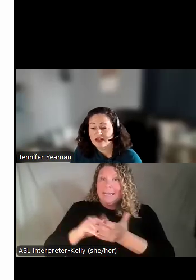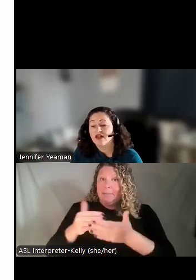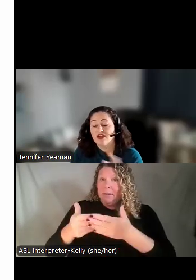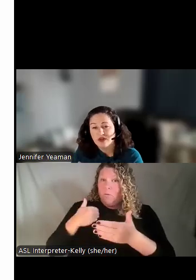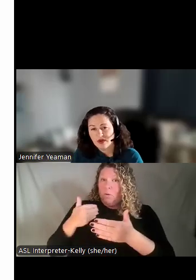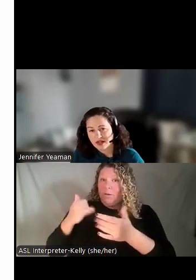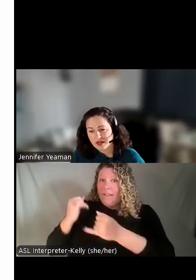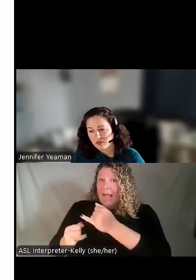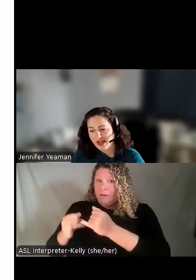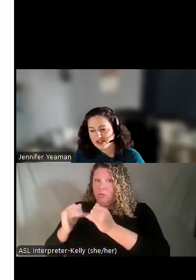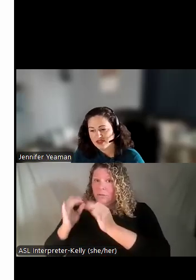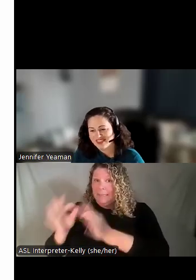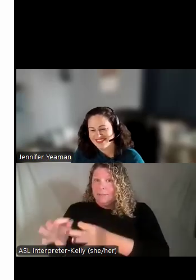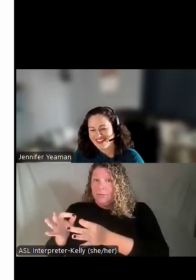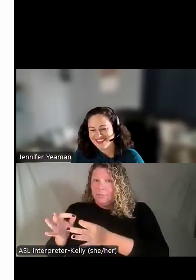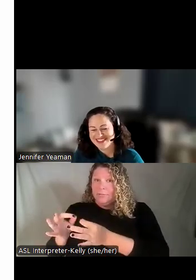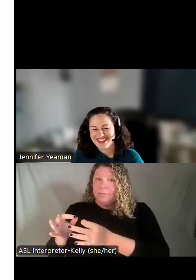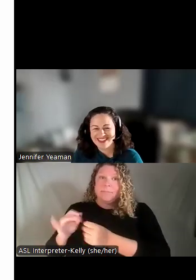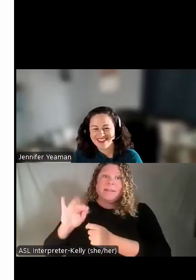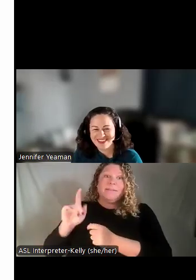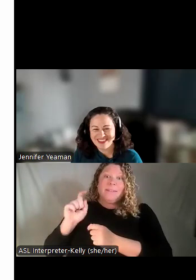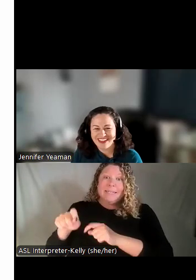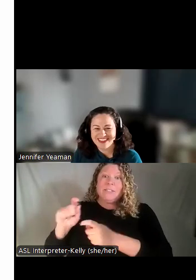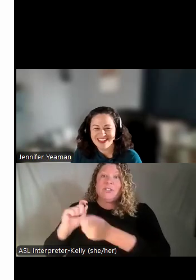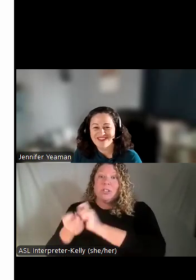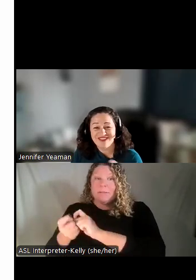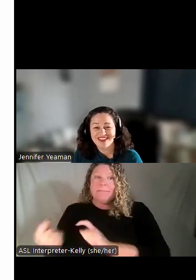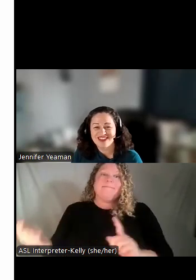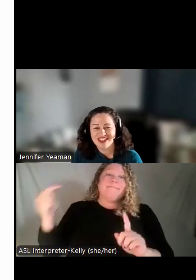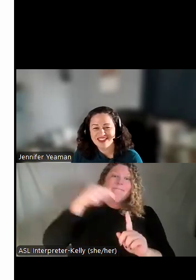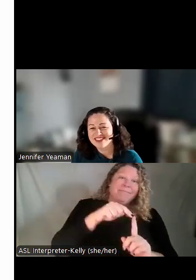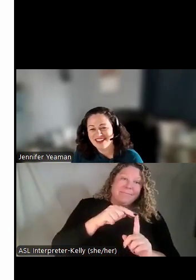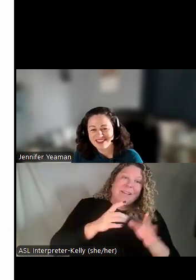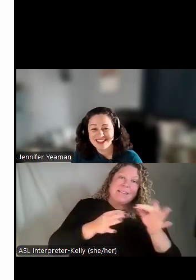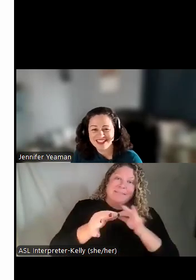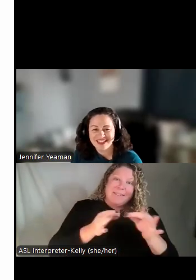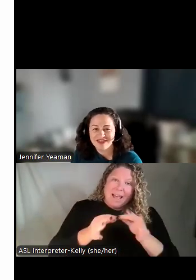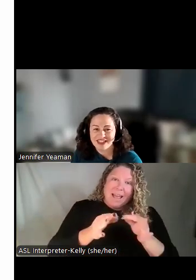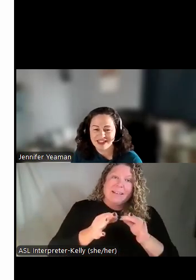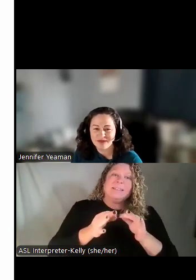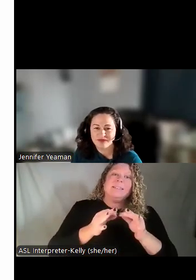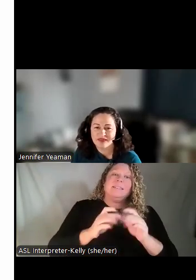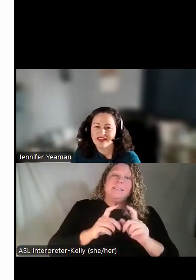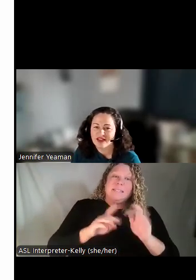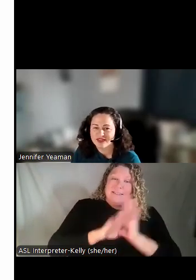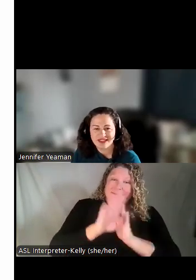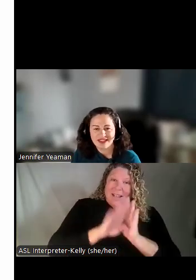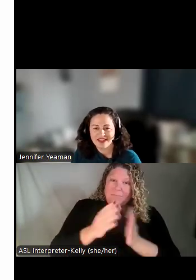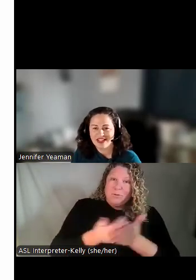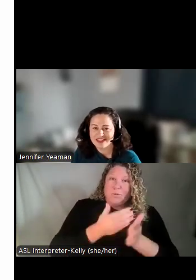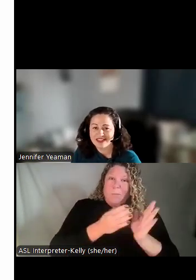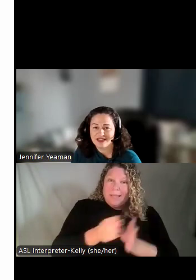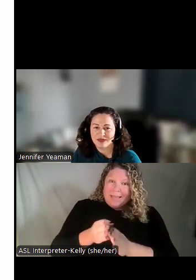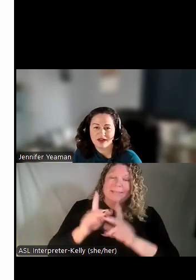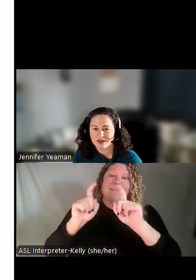are needed, you go ahead and go back to defining the state, developing the plan step, and make those changes and retest it if needed. And once